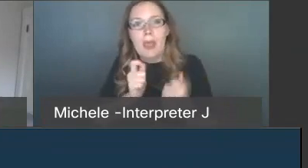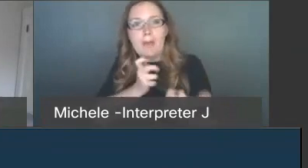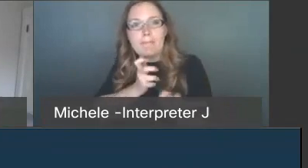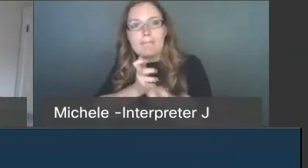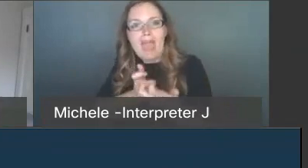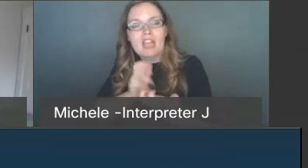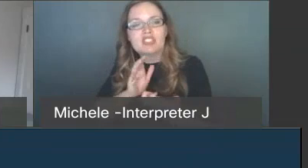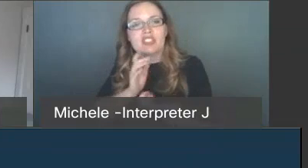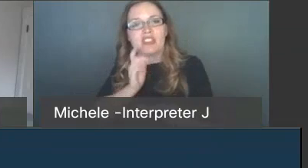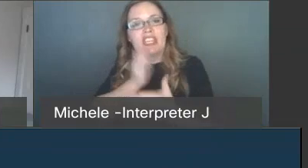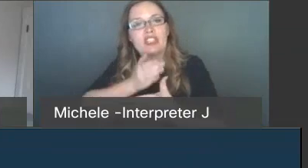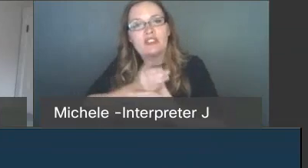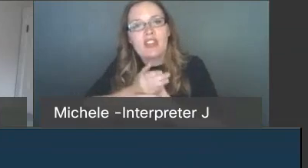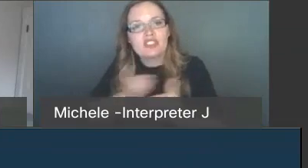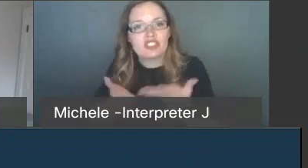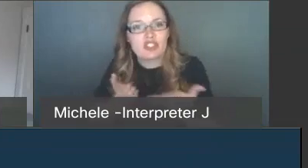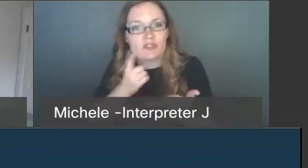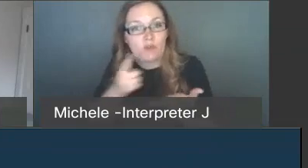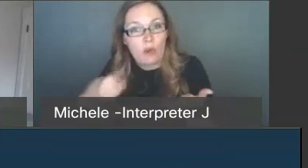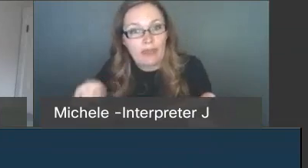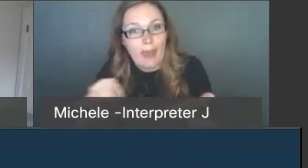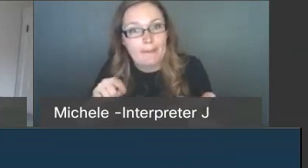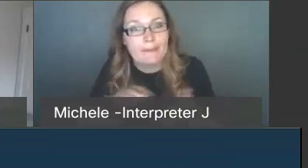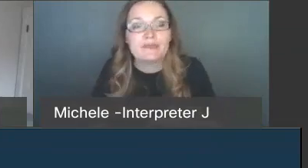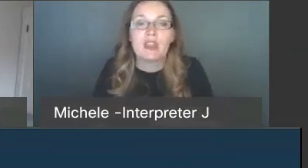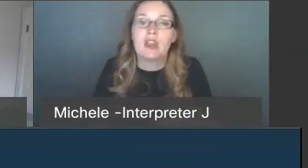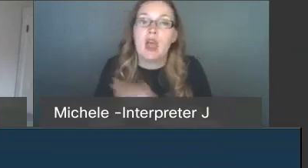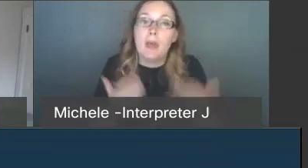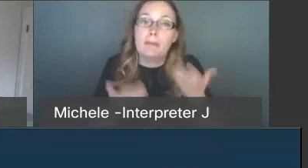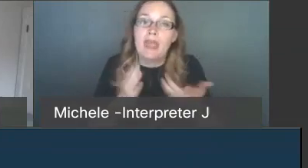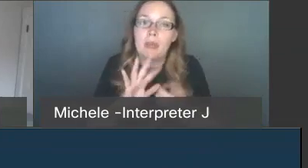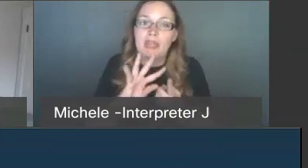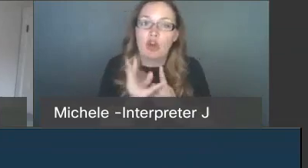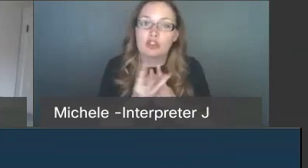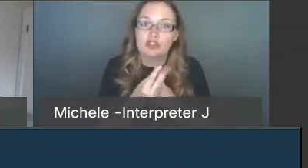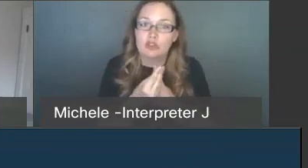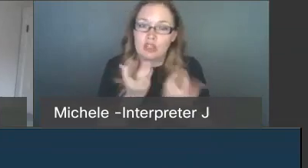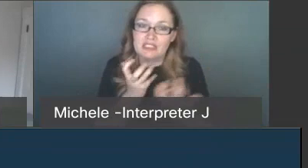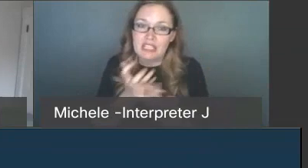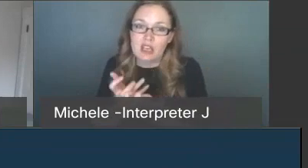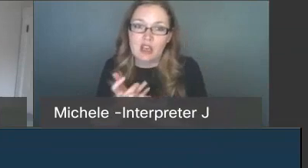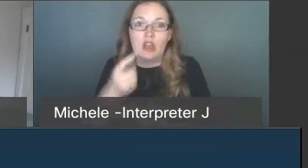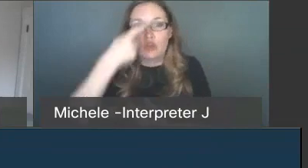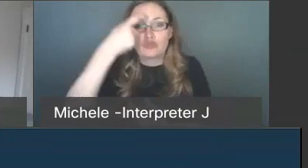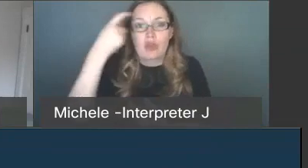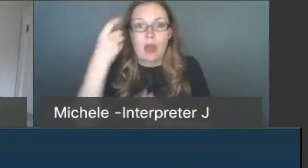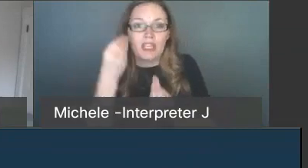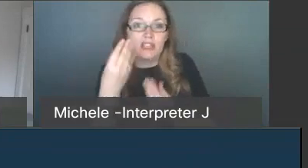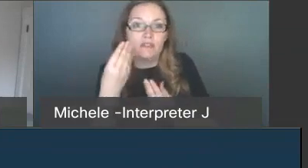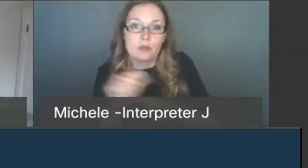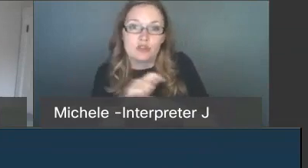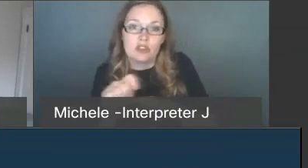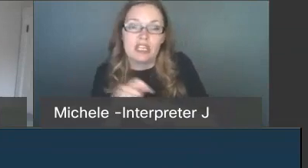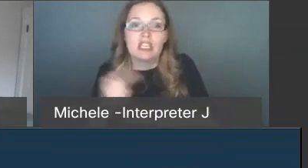specialized services? So these could be things like culturally tailored services, trauma-informed training and services,